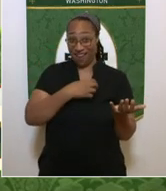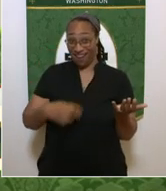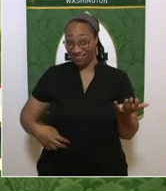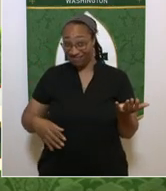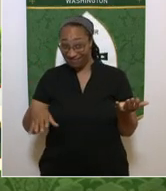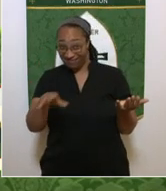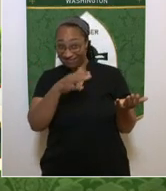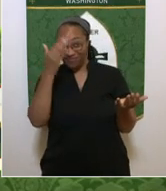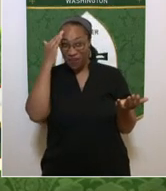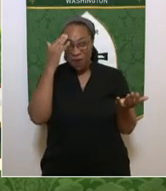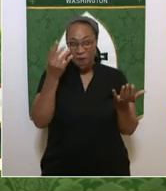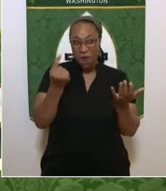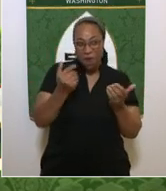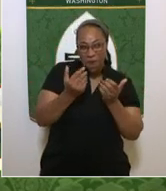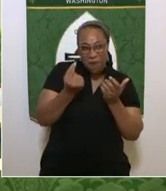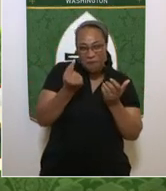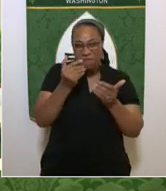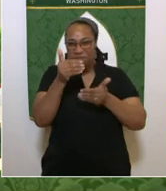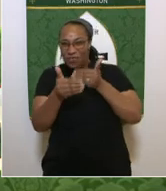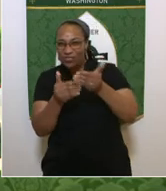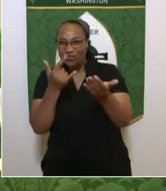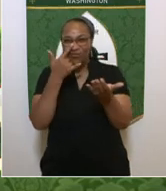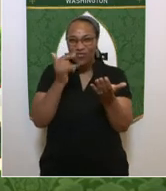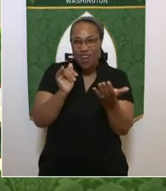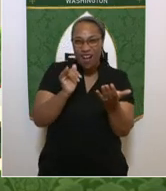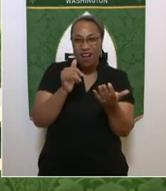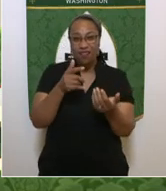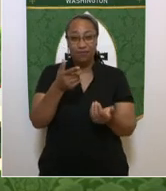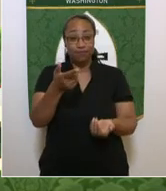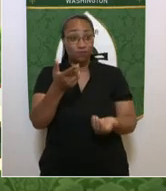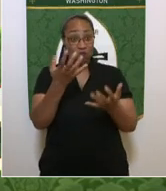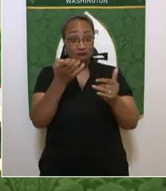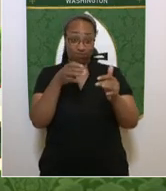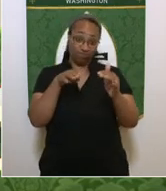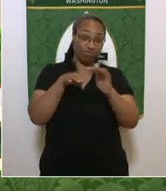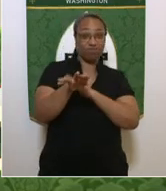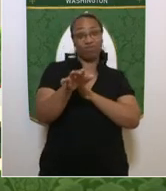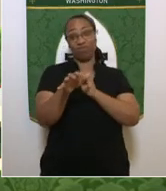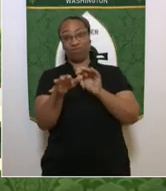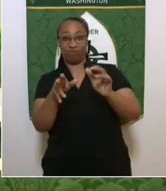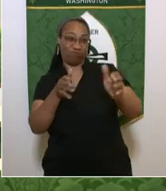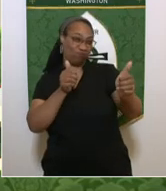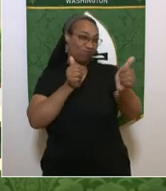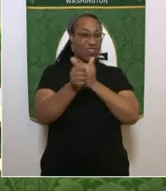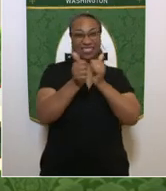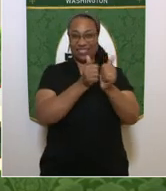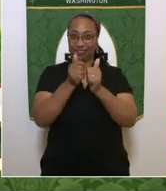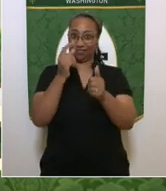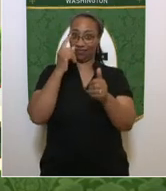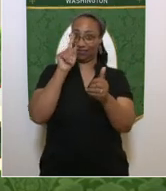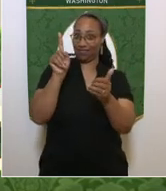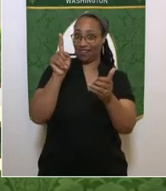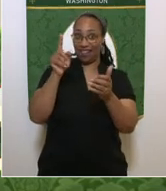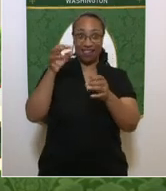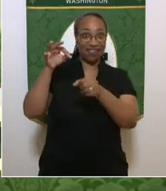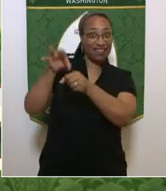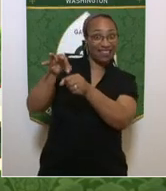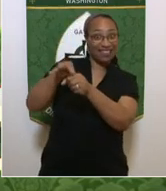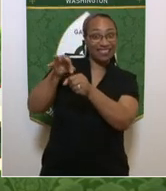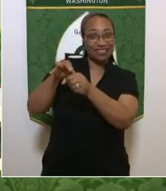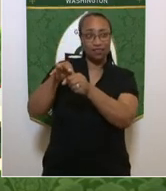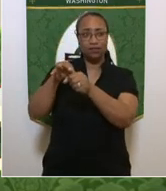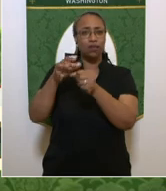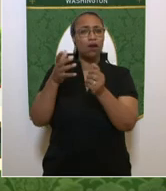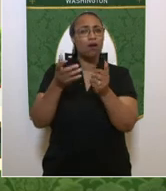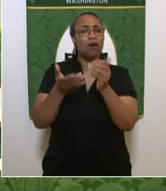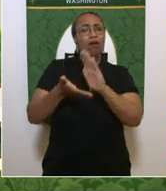process. If you want to represent people in the city, you have to run for what? Run for